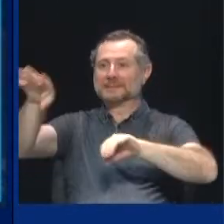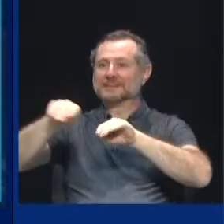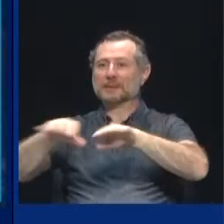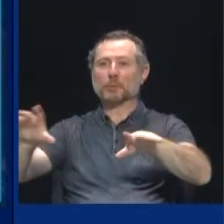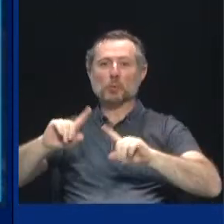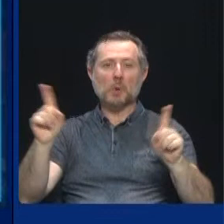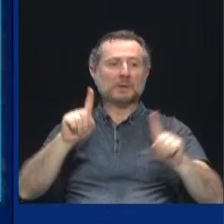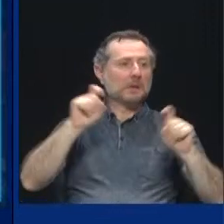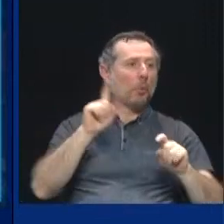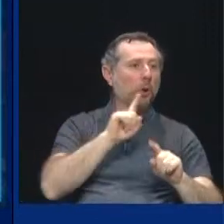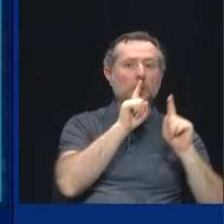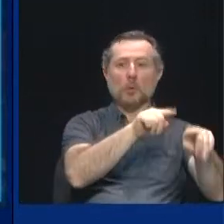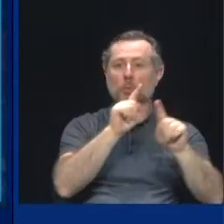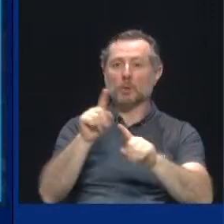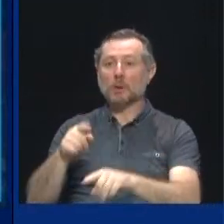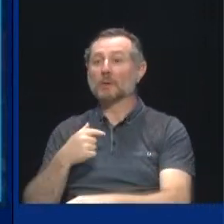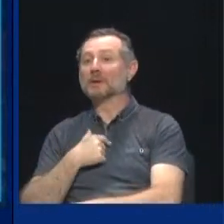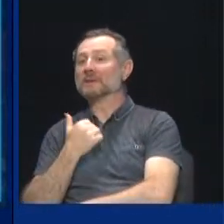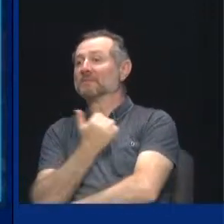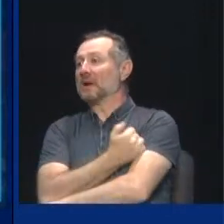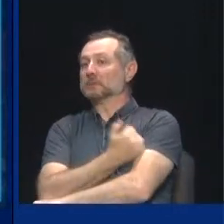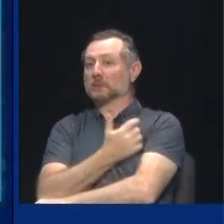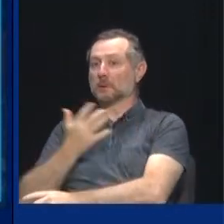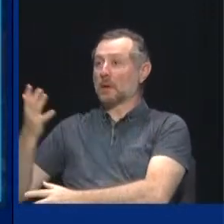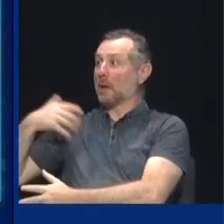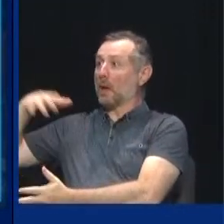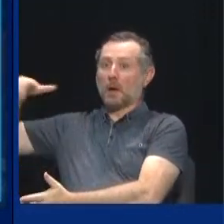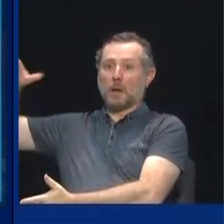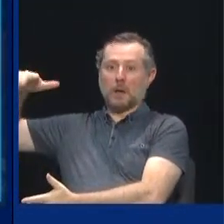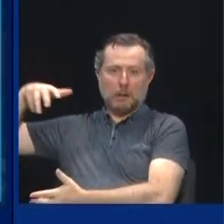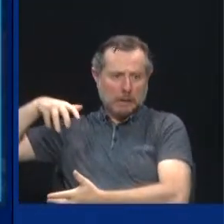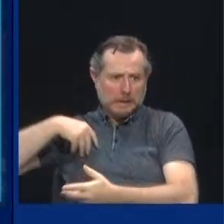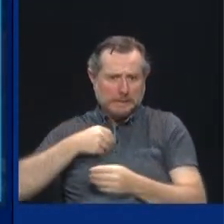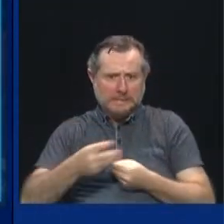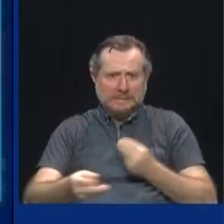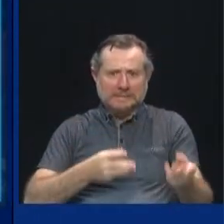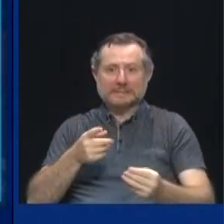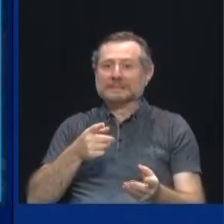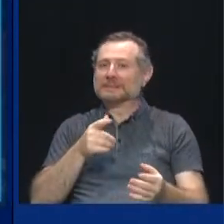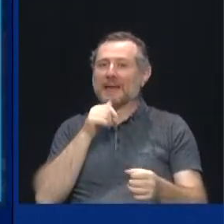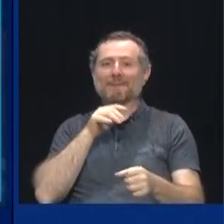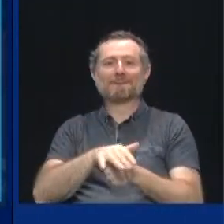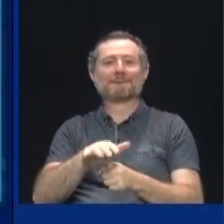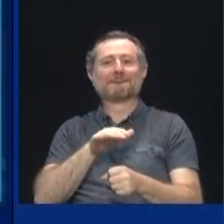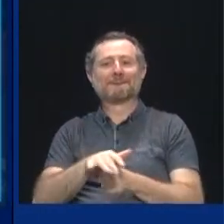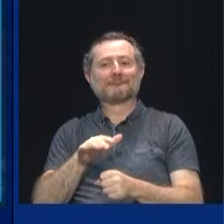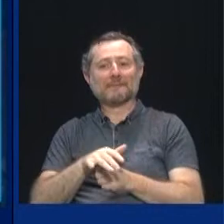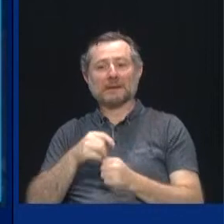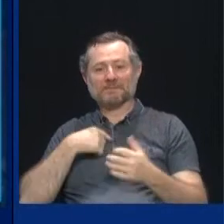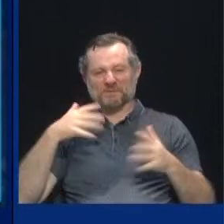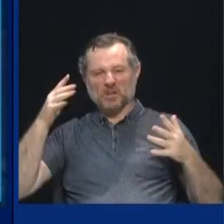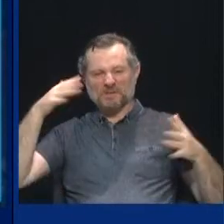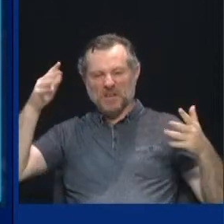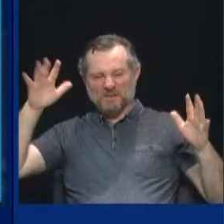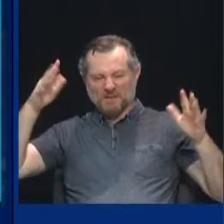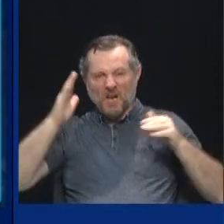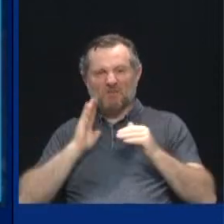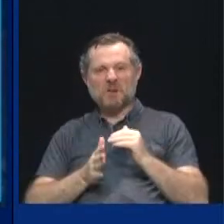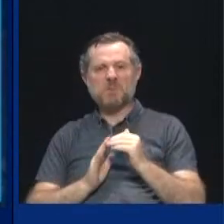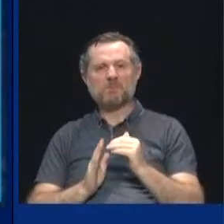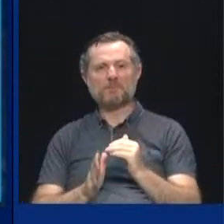enough vaccine. Then we couldn't get the vaccine distributed fast enough. All of that has been done. We're now